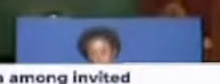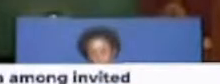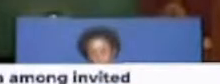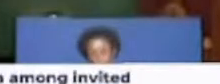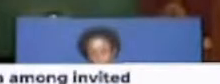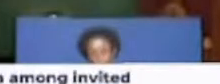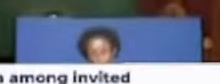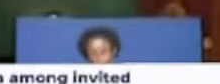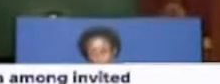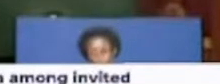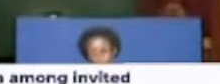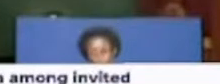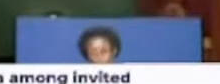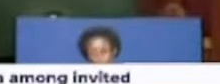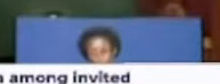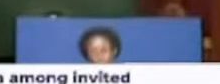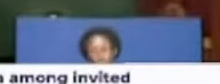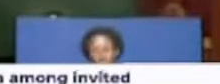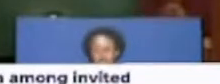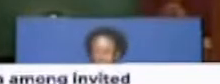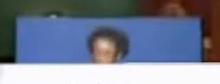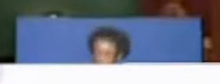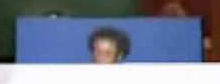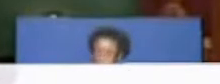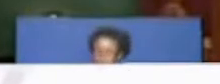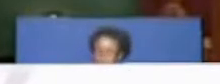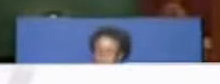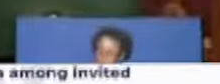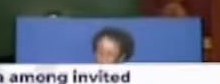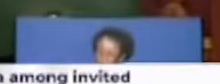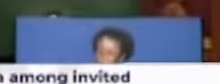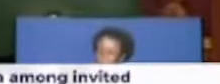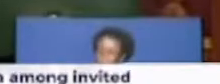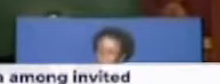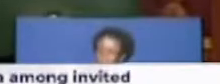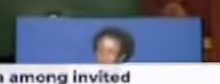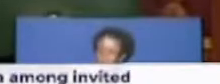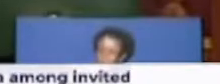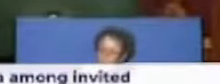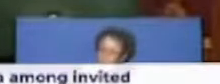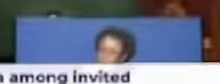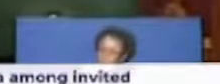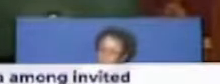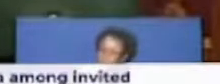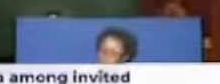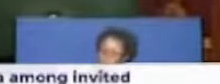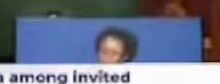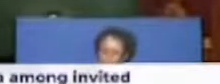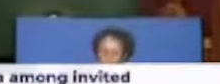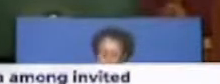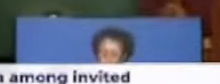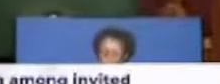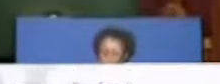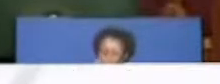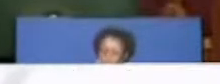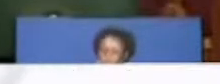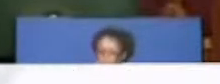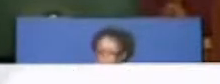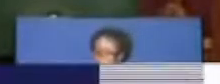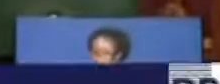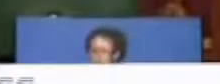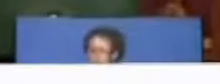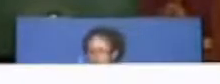during the COVID-19 pandemic, we had the capacity only to generate 3 million liters of oxygen per day in March